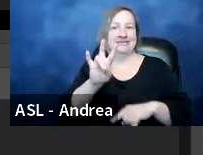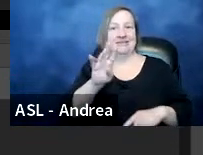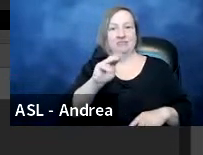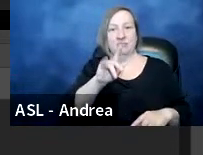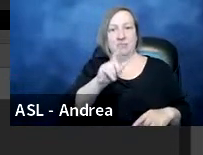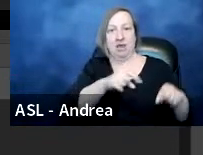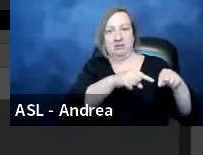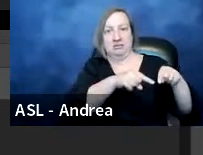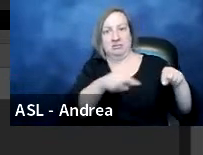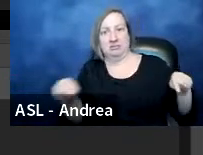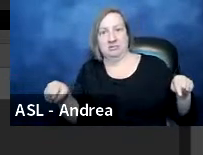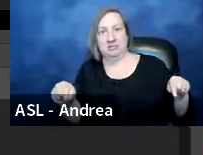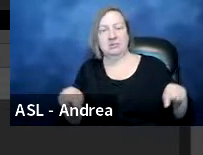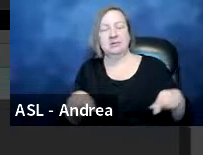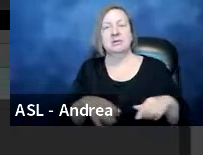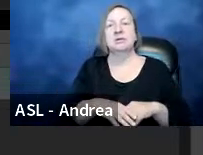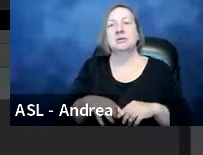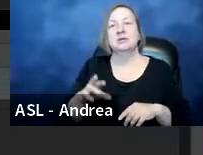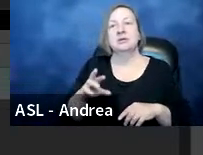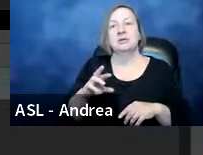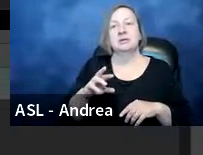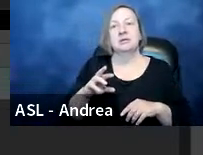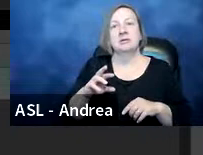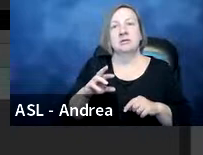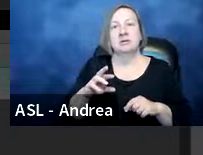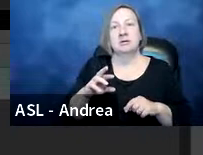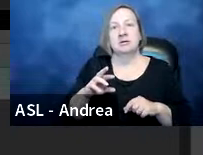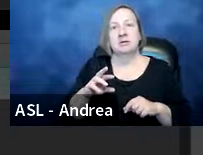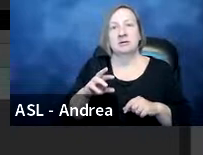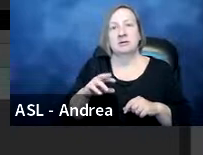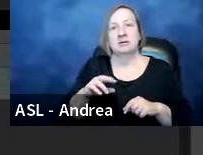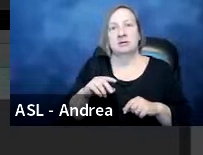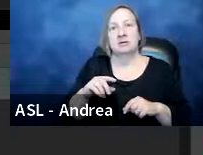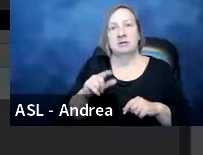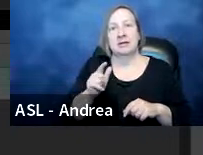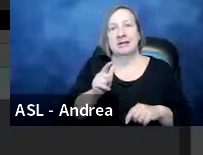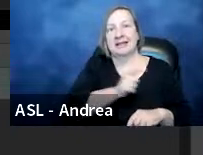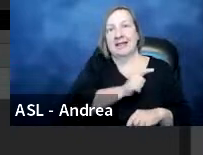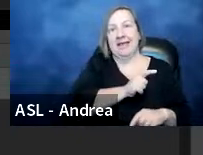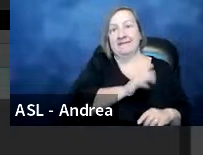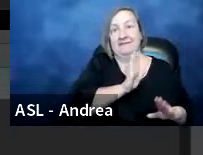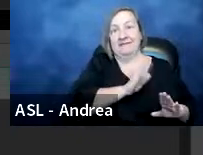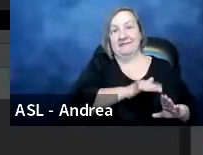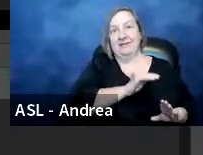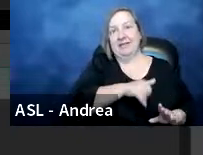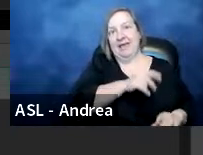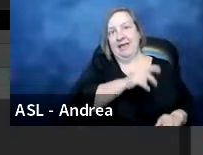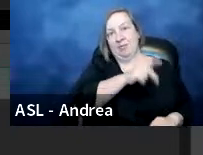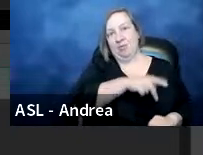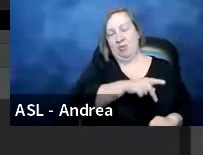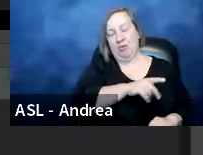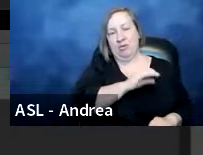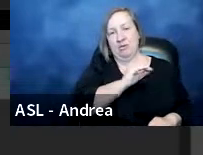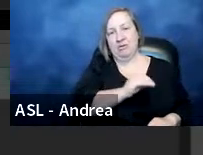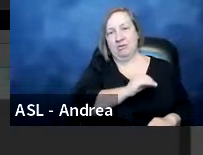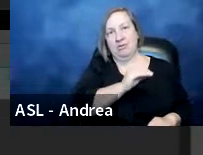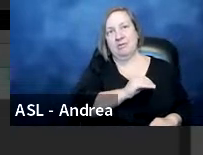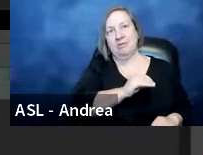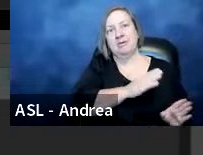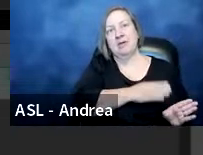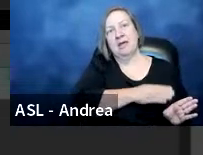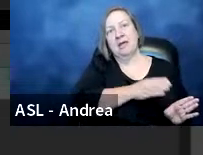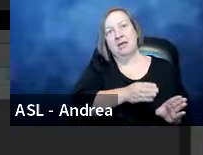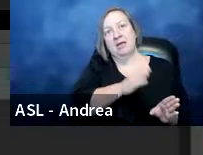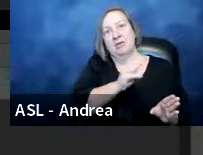end of the program in Oregon, Portland there. Victory Boulevard interchange, and then we have Marine Drive,